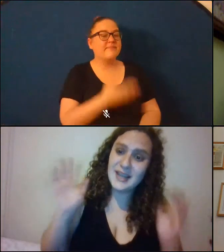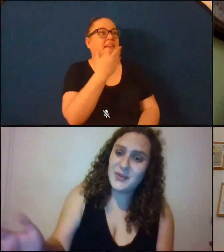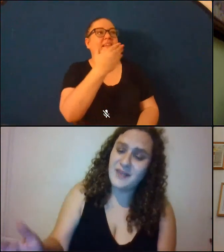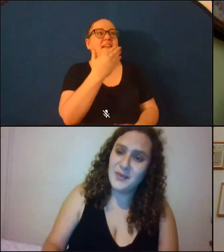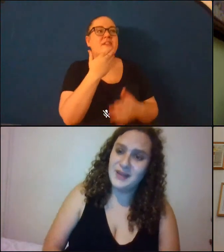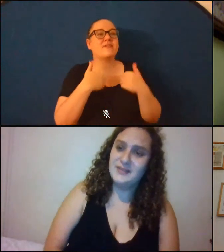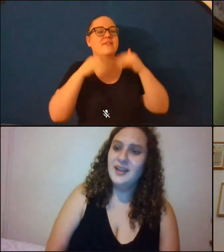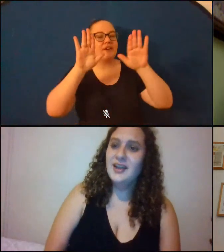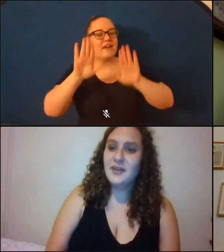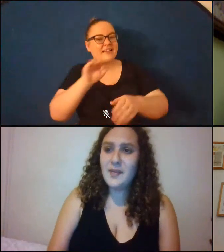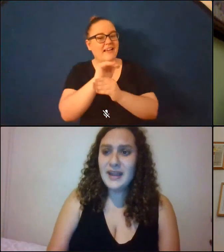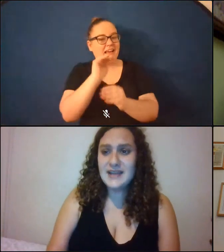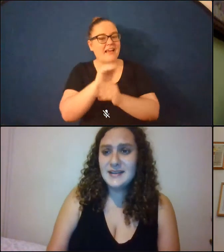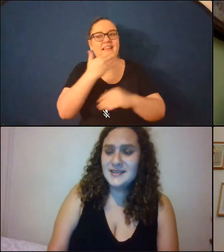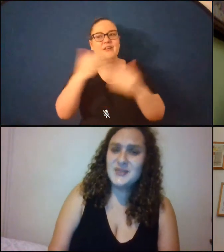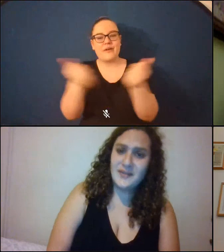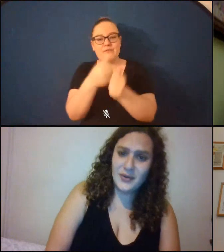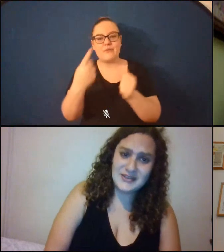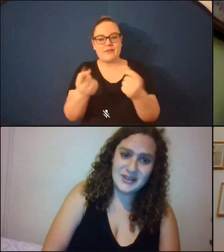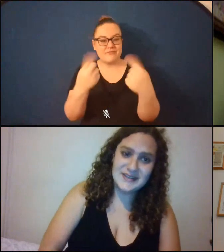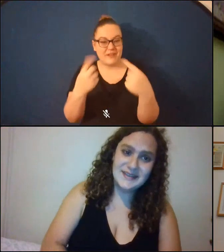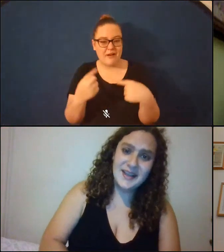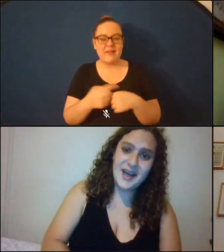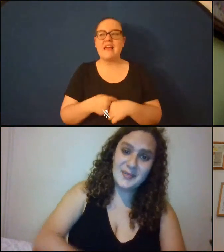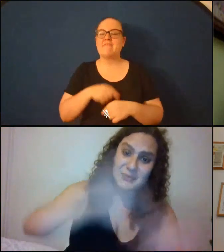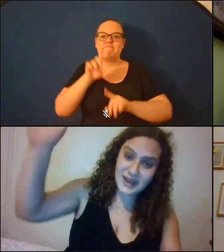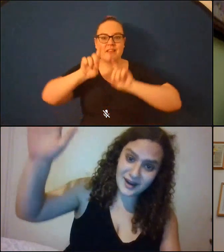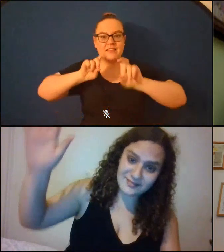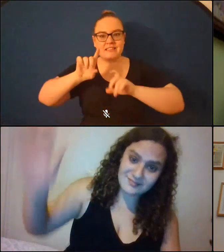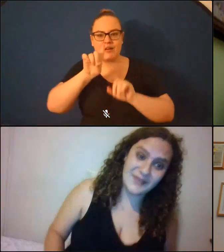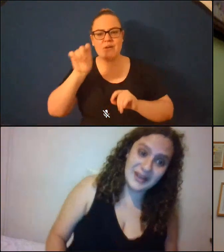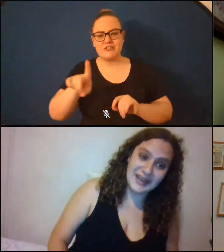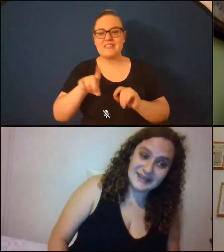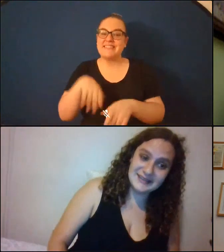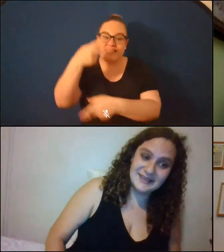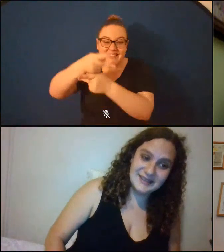night. And thank you to everyone for coming and asking such thoughtful questions. So take care. Have a good night.